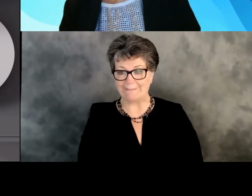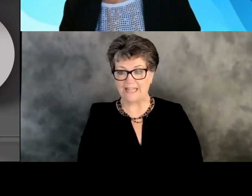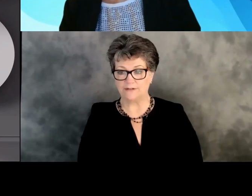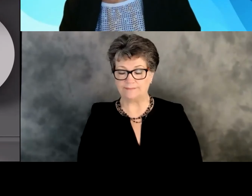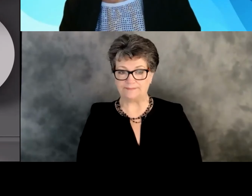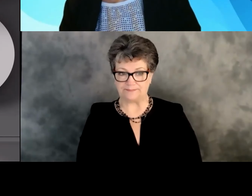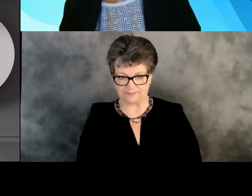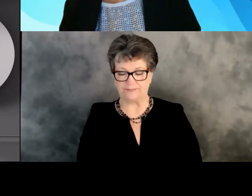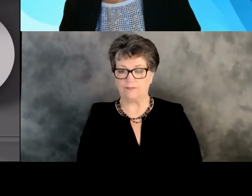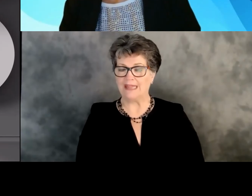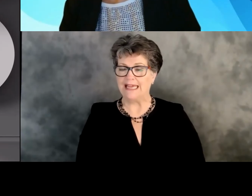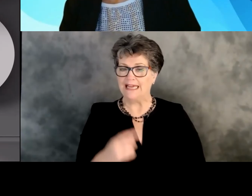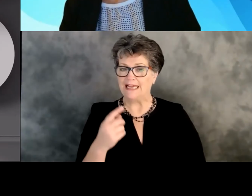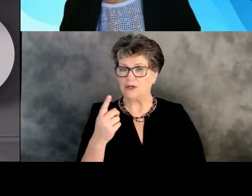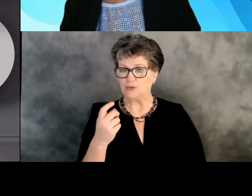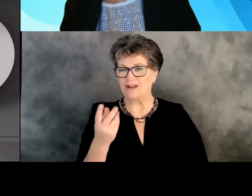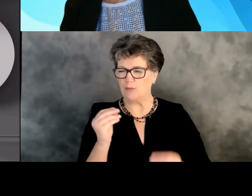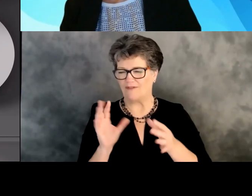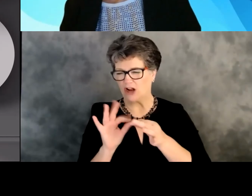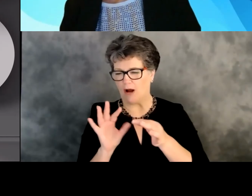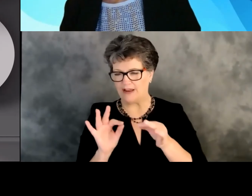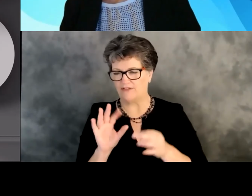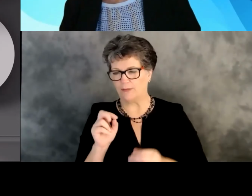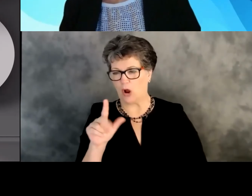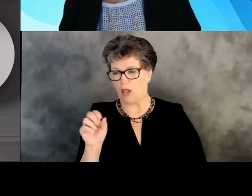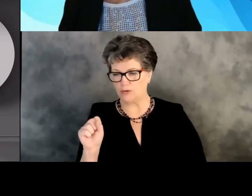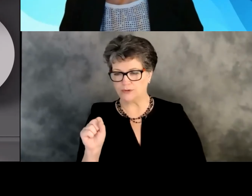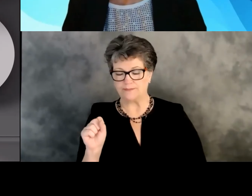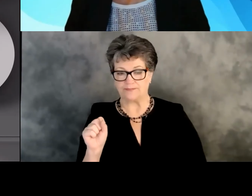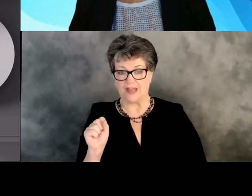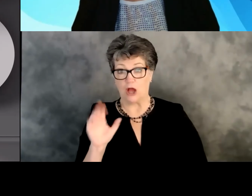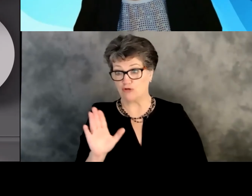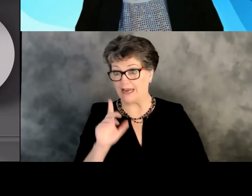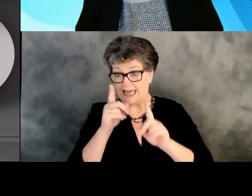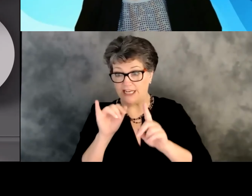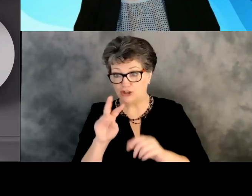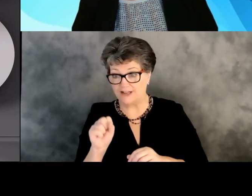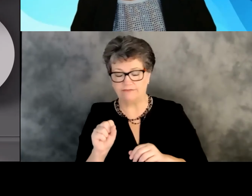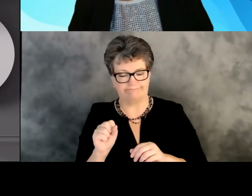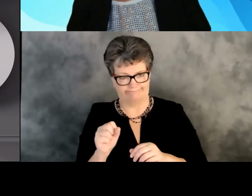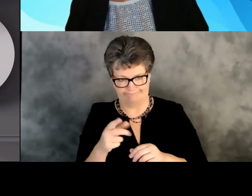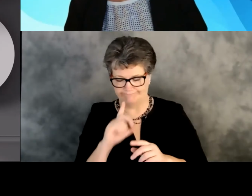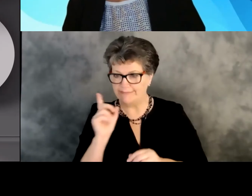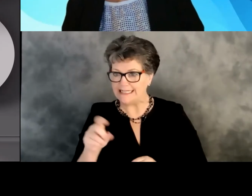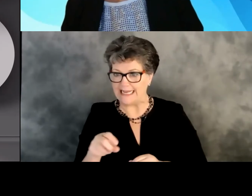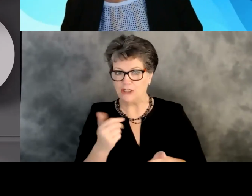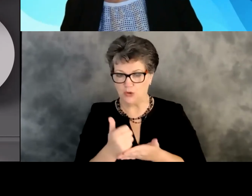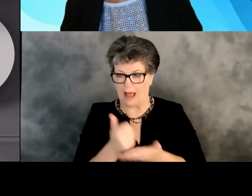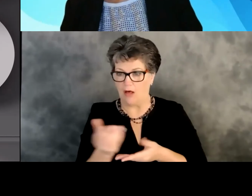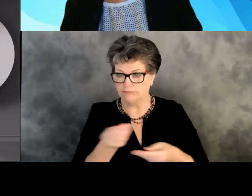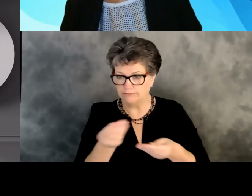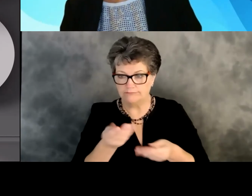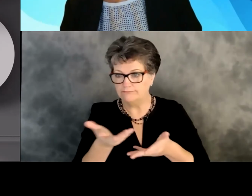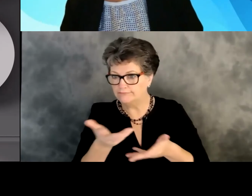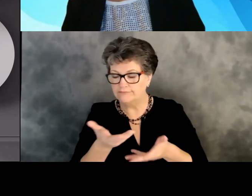Okay, here's one. This is more of a comment from Carlos Londano. Great initiative, very much needed to help and facilitate our seniors to navigate